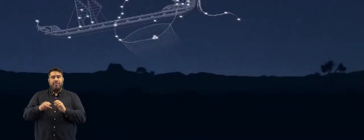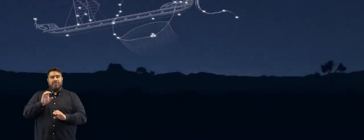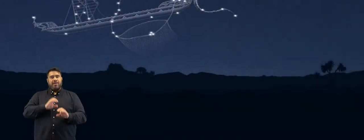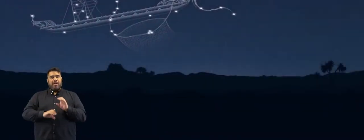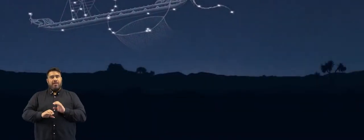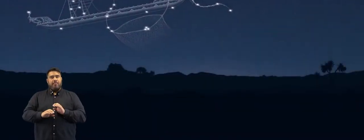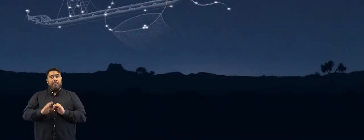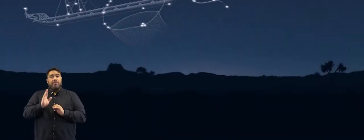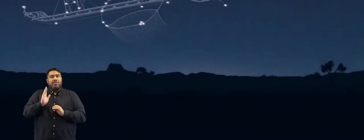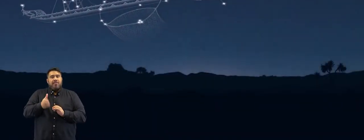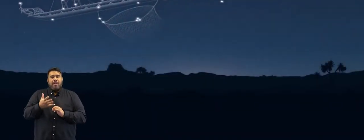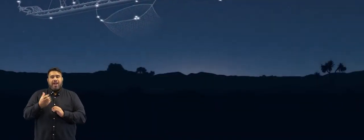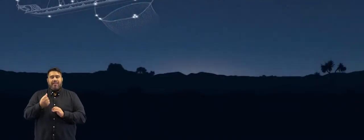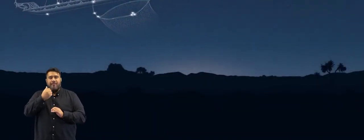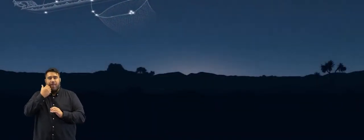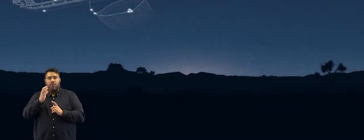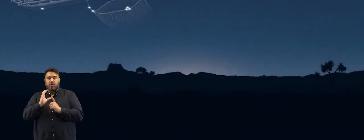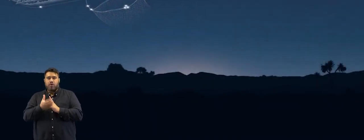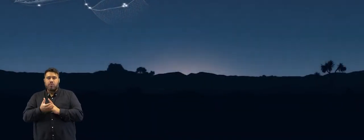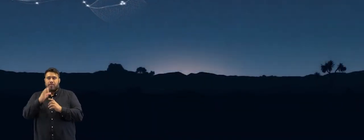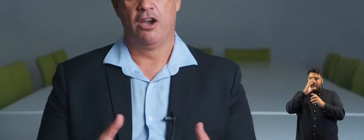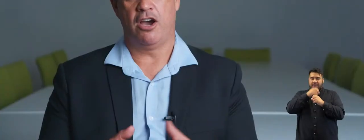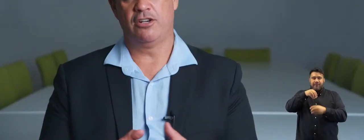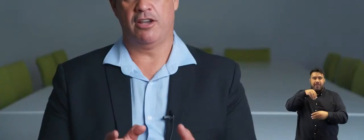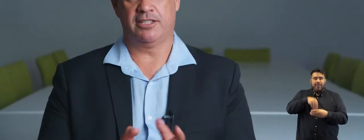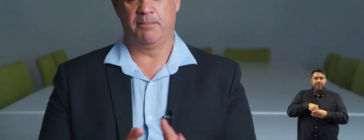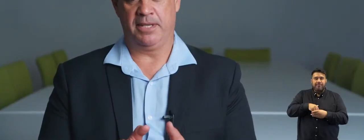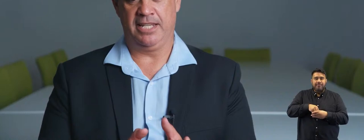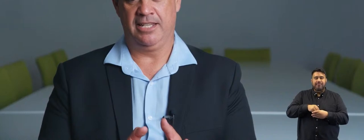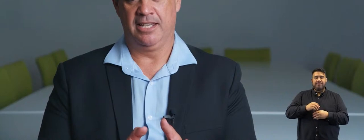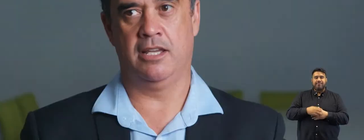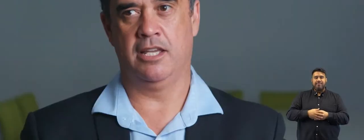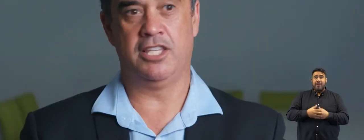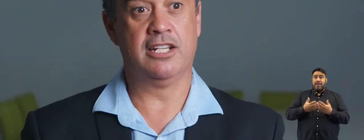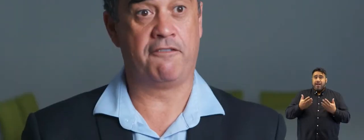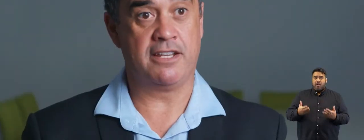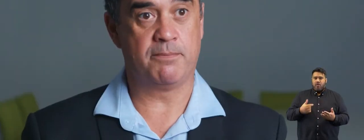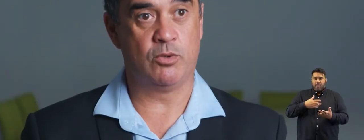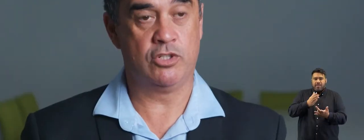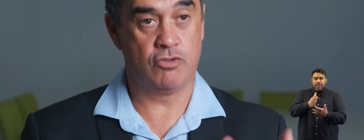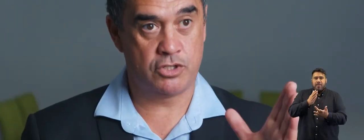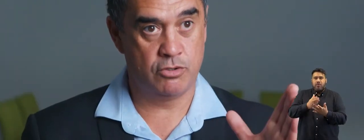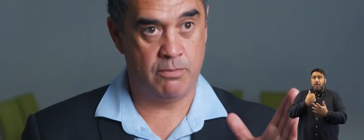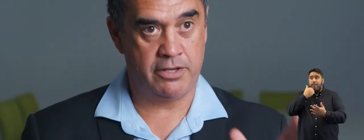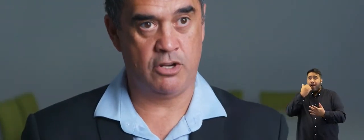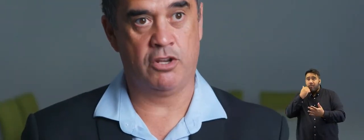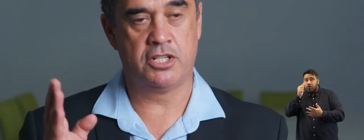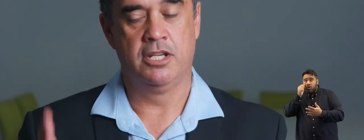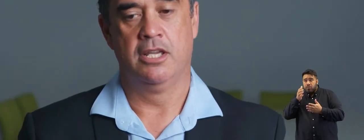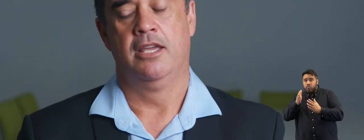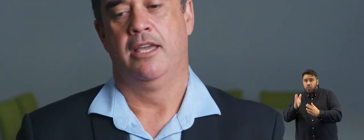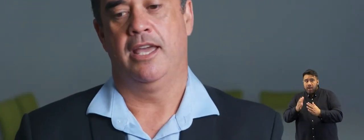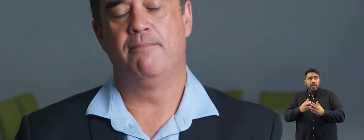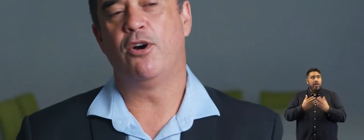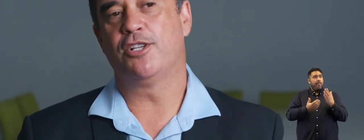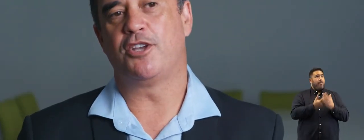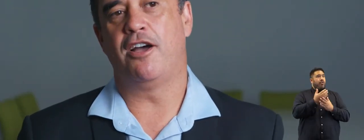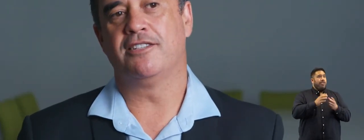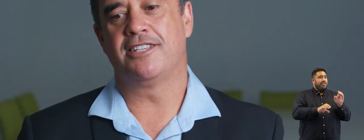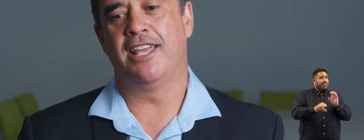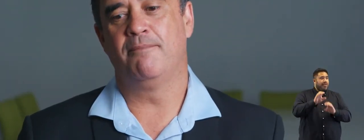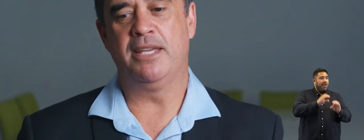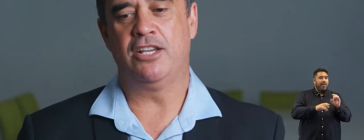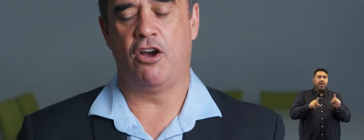and still maintain their cultural beliefs and ideals. I'd like to be the interface between traditional Māori knowledge and